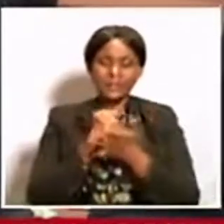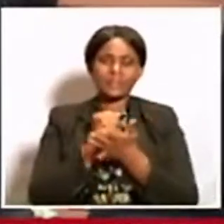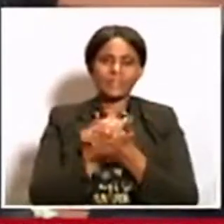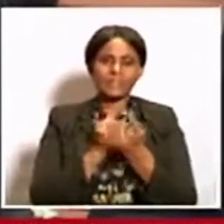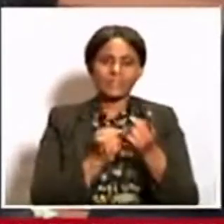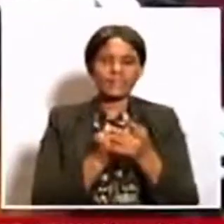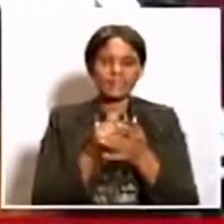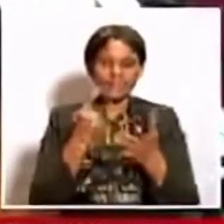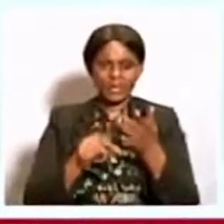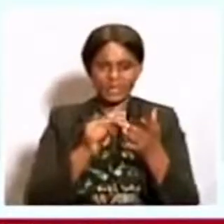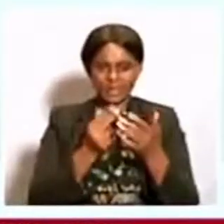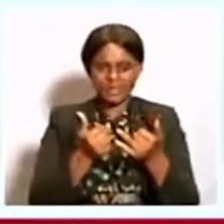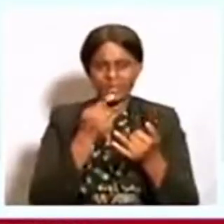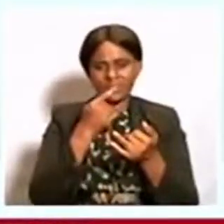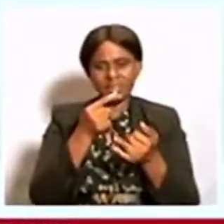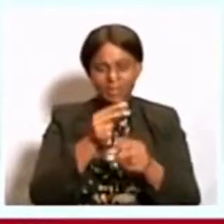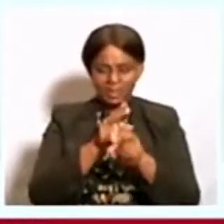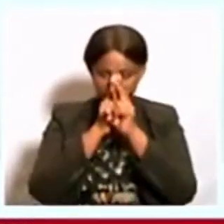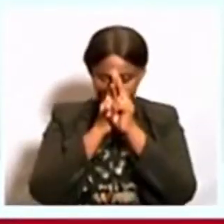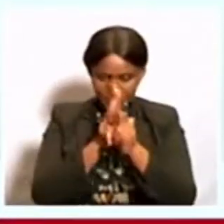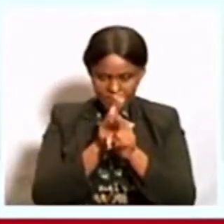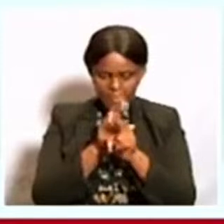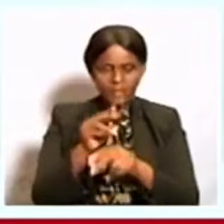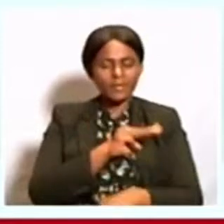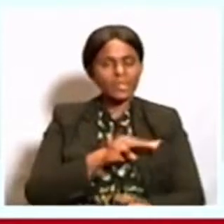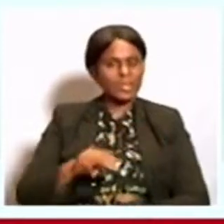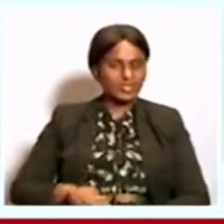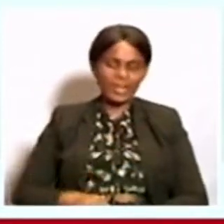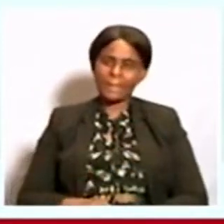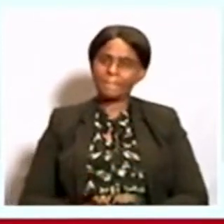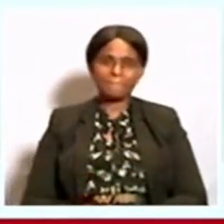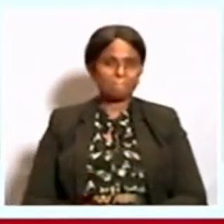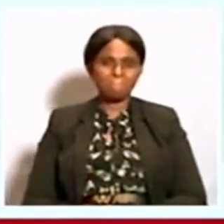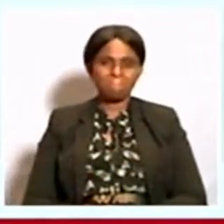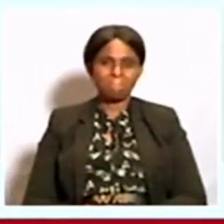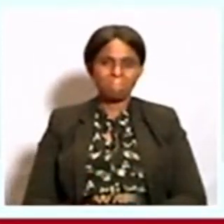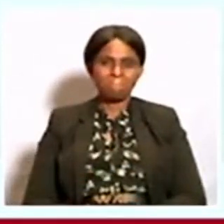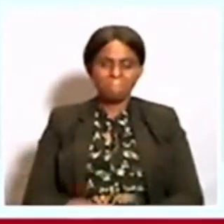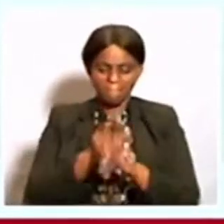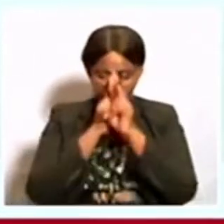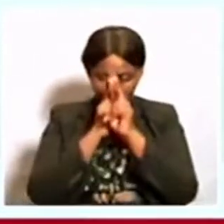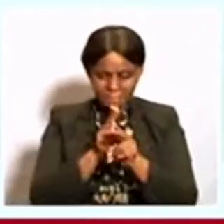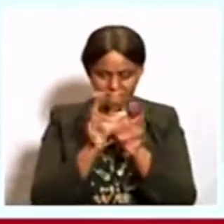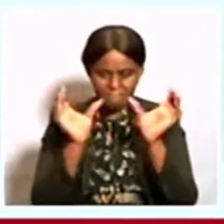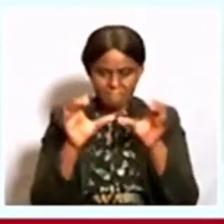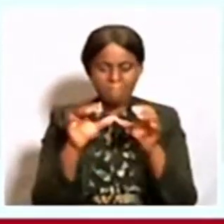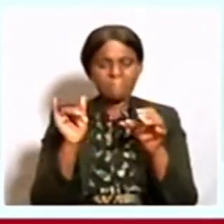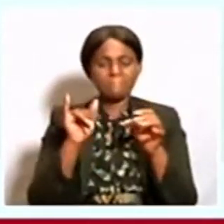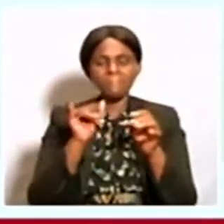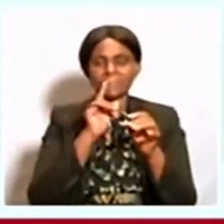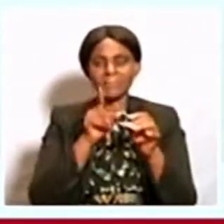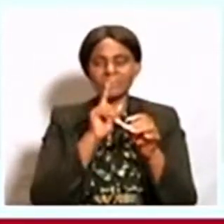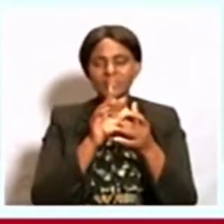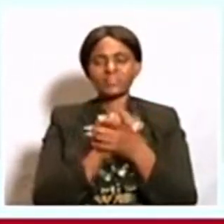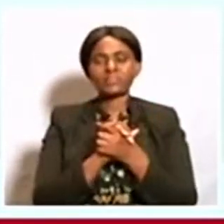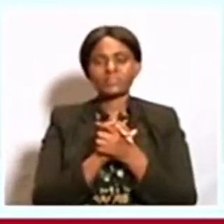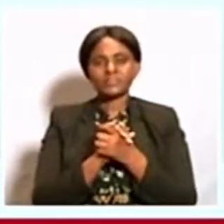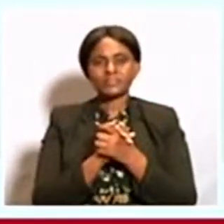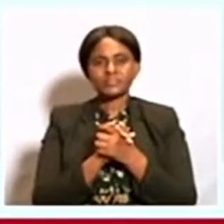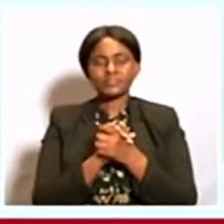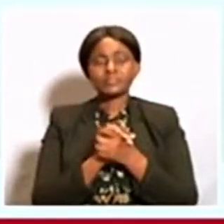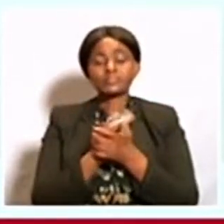plunder. What we are saying, honourable members of this honourable committee, is that